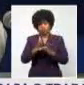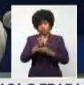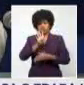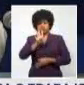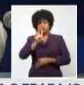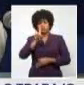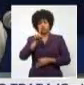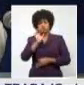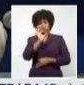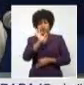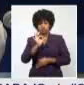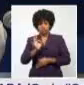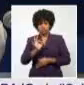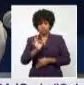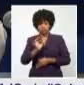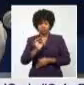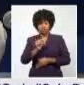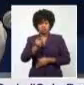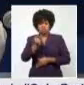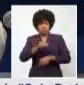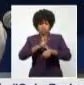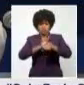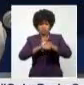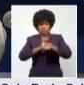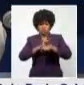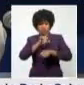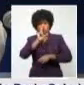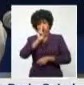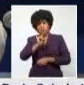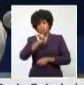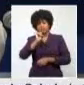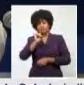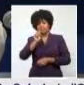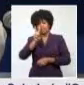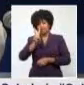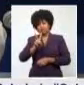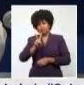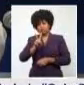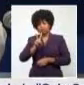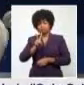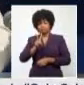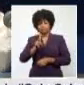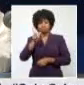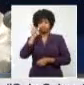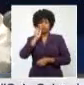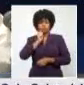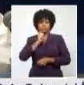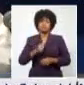at 51% of the diagnosed cases, 962 of which are male.